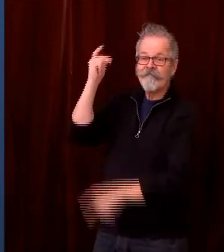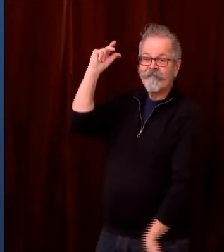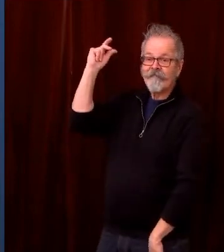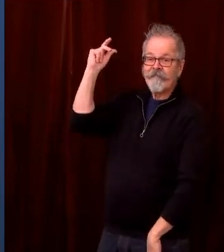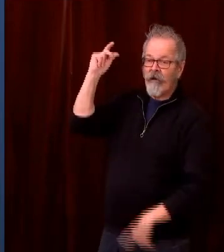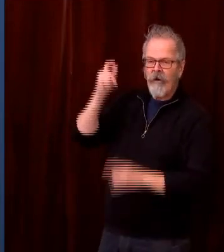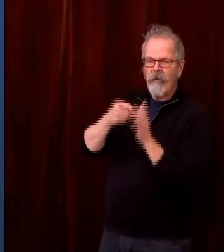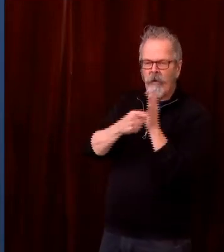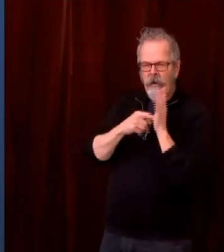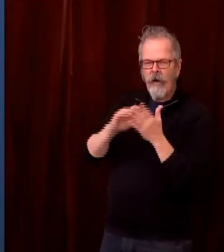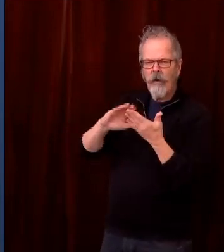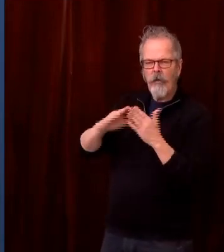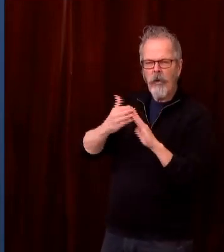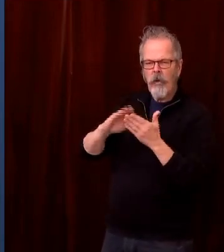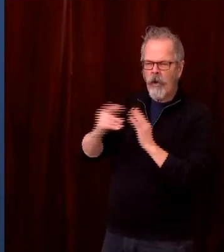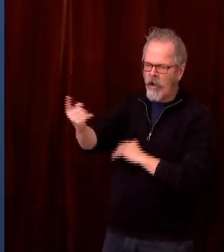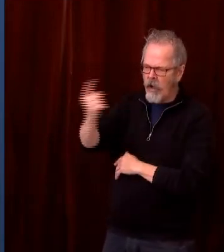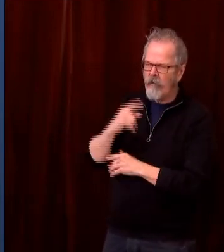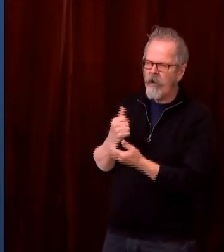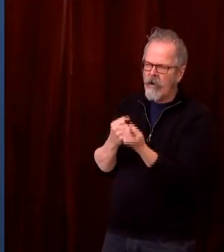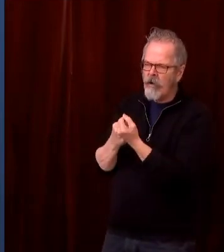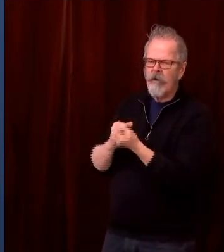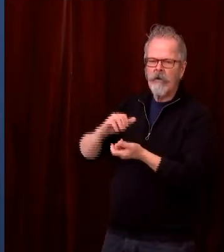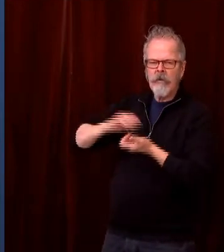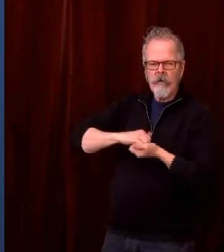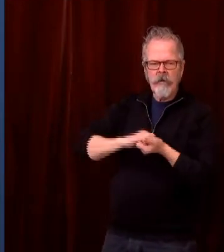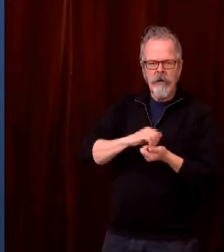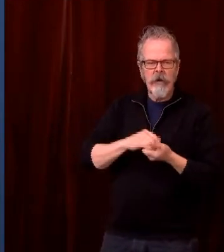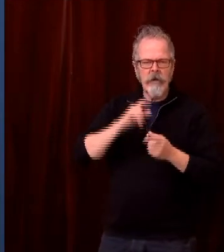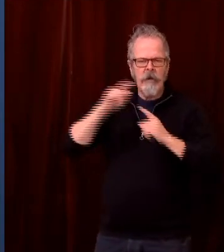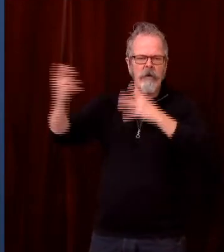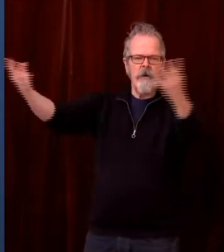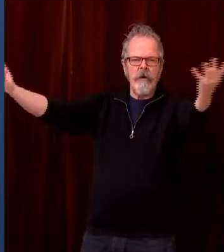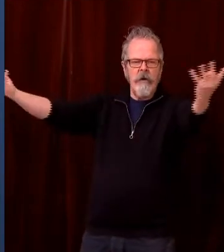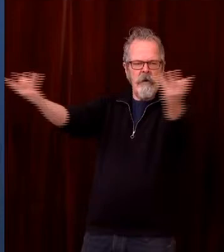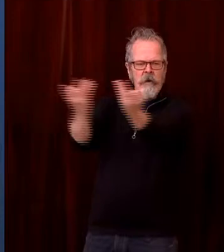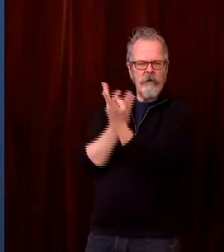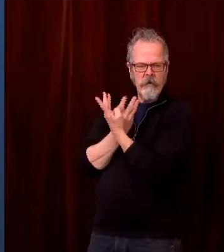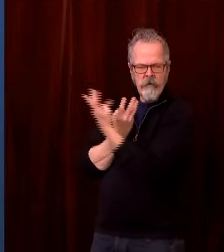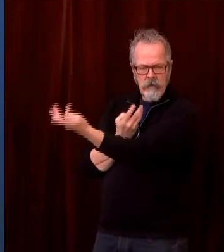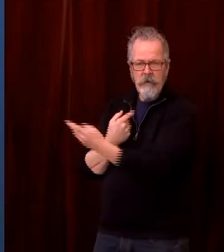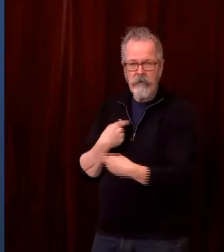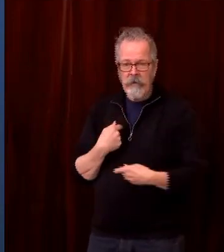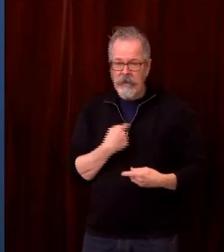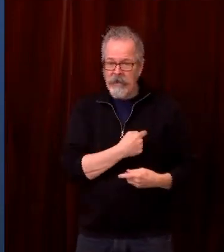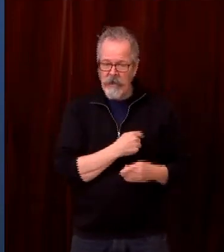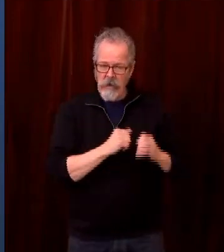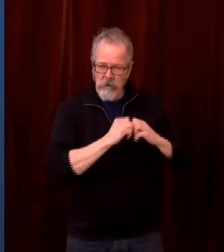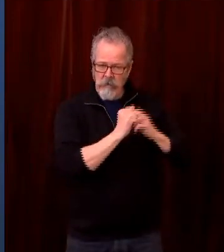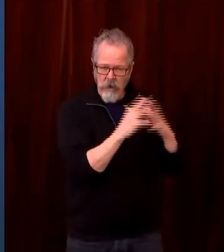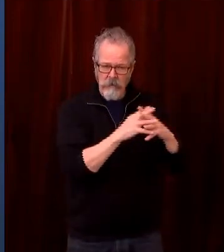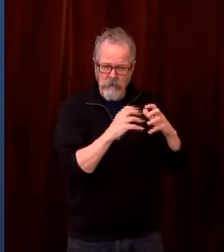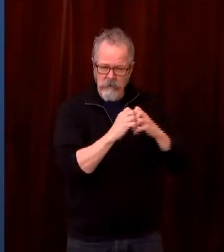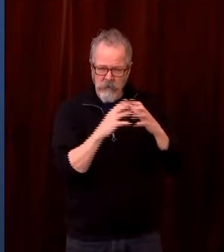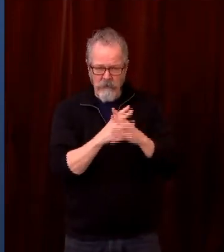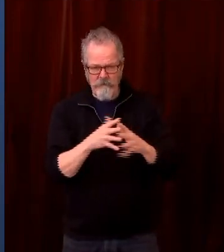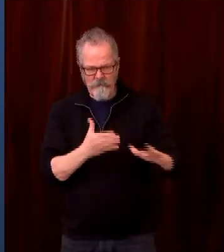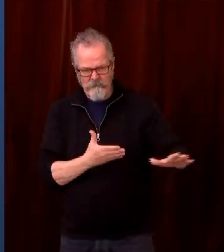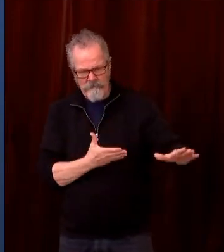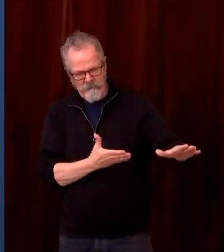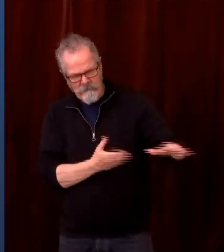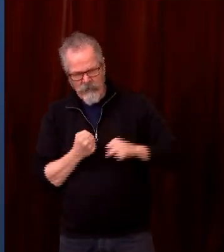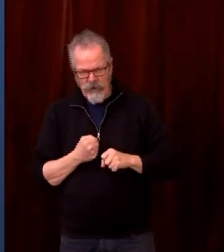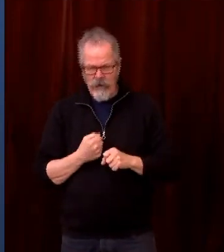you can't get this done in 45 minutes, and people really are pulling together. So we hope people will continue to do